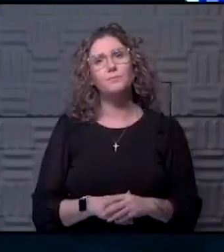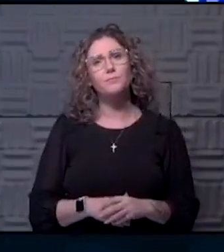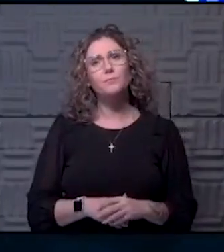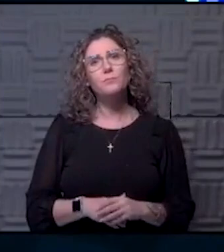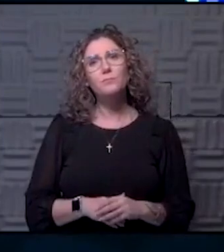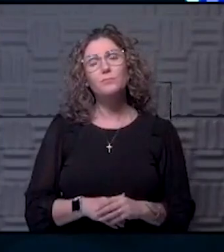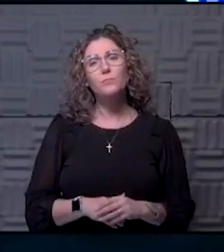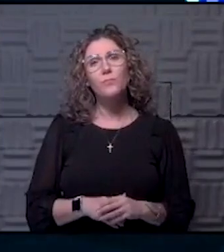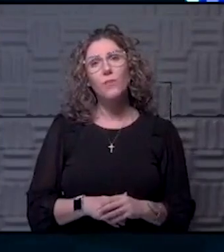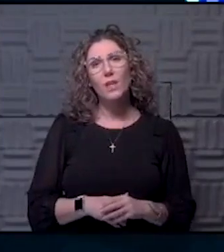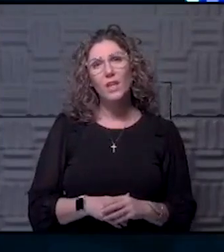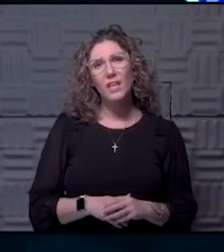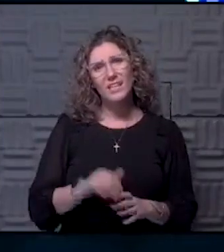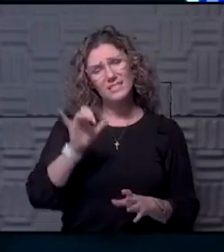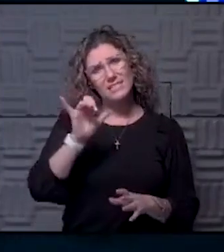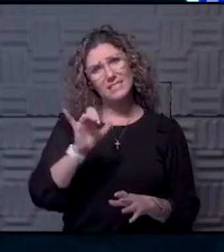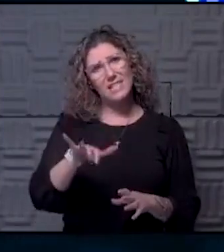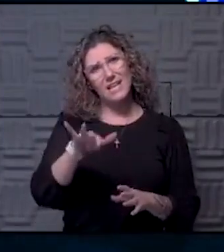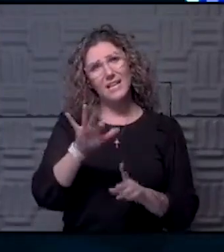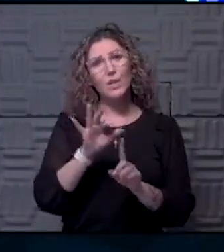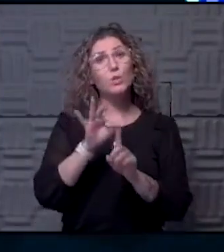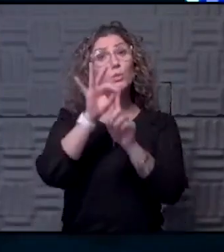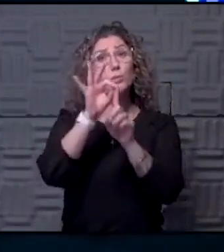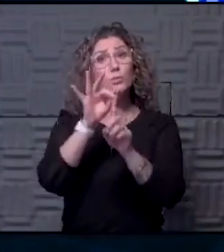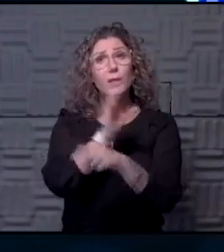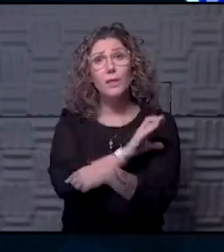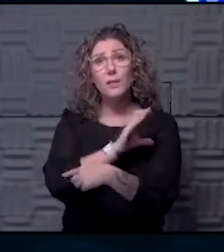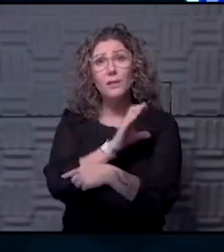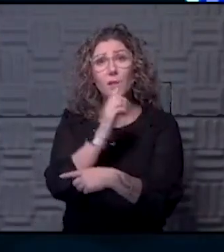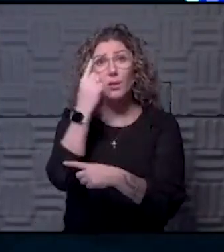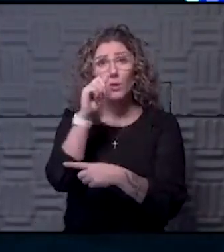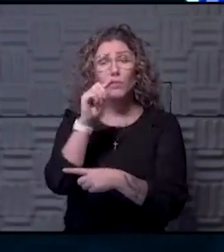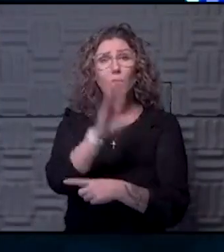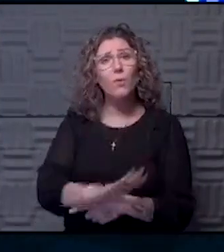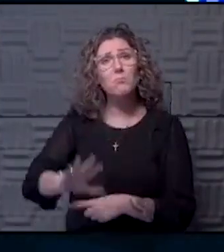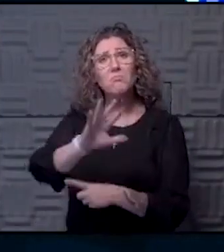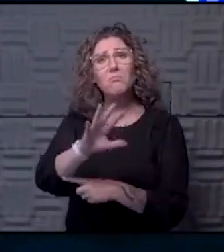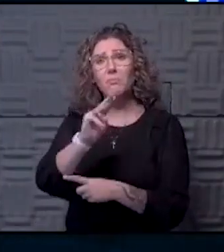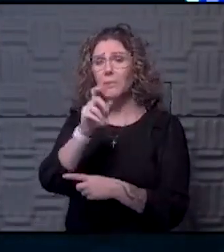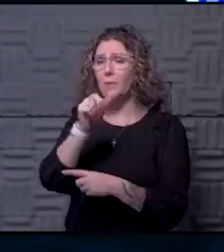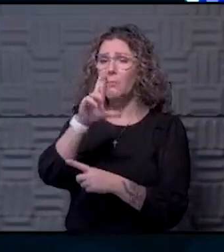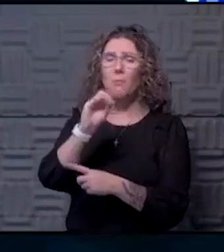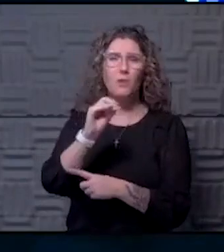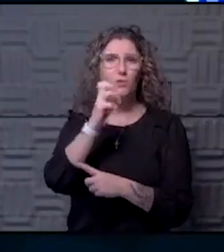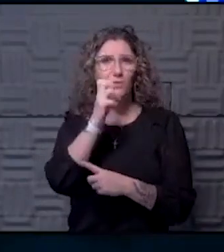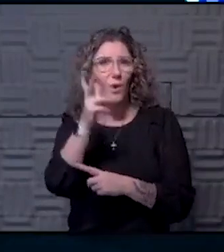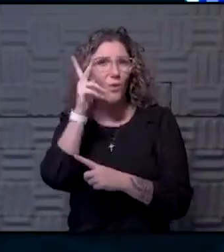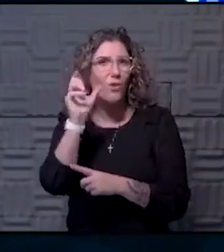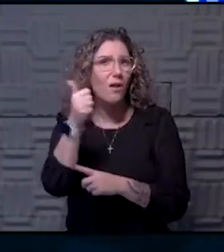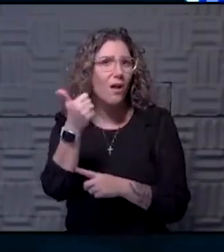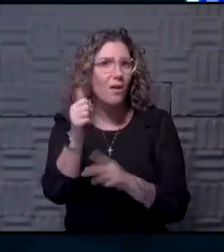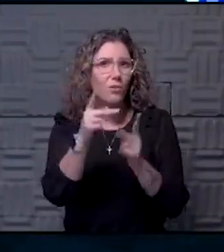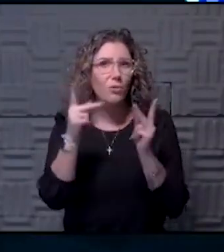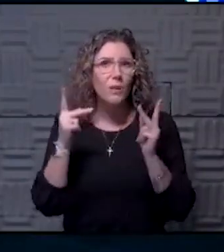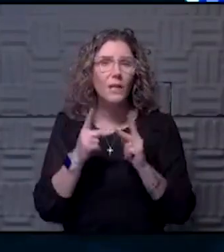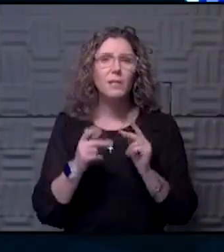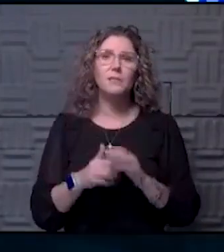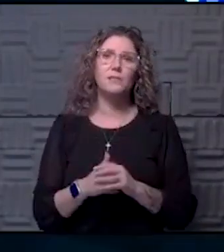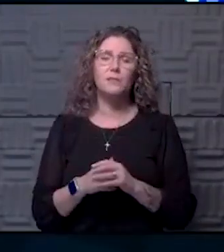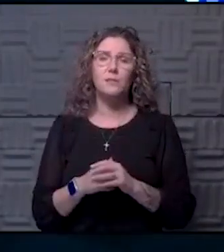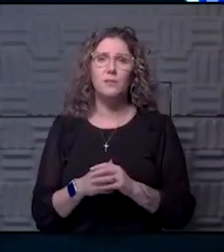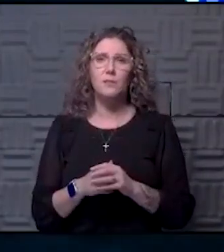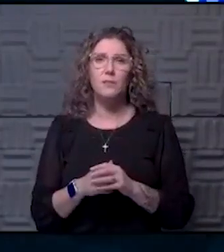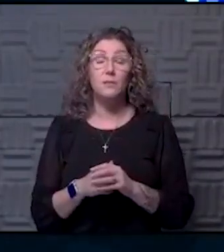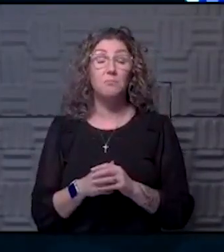this a unique clinic for the Metro? I haven't heard much about this in other places. To